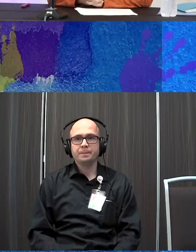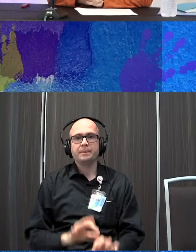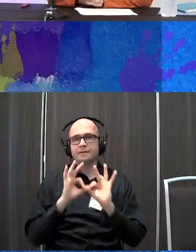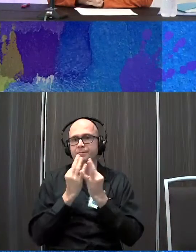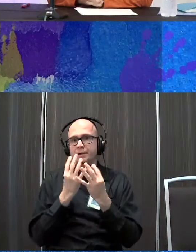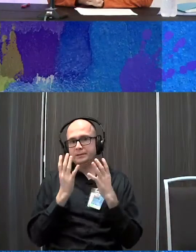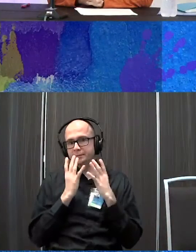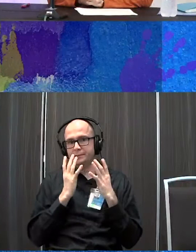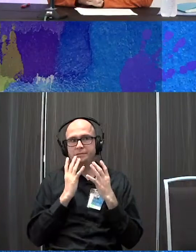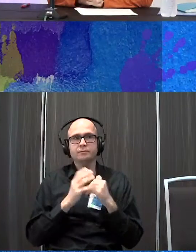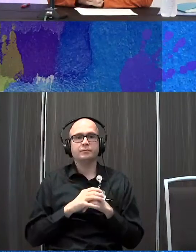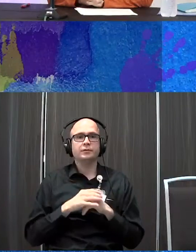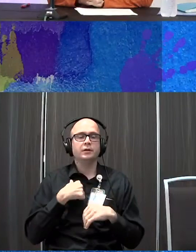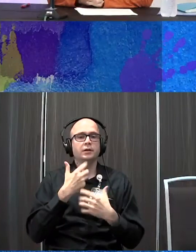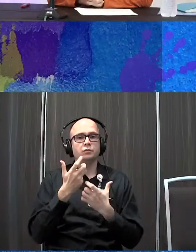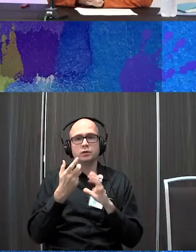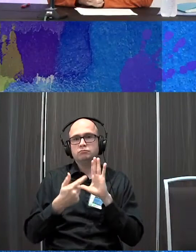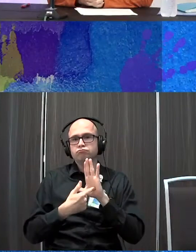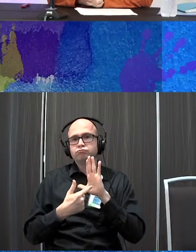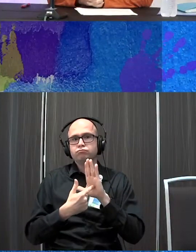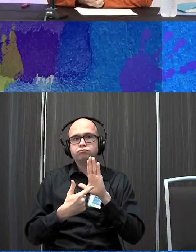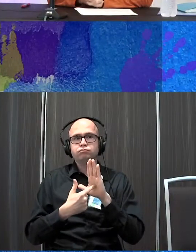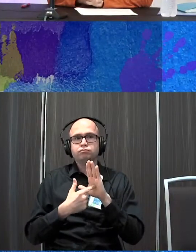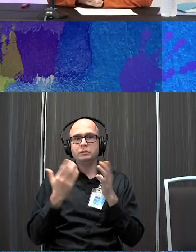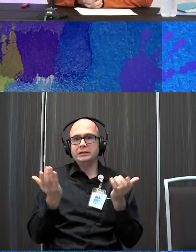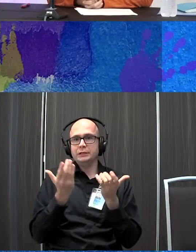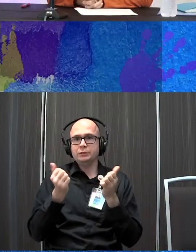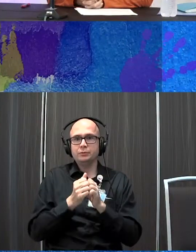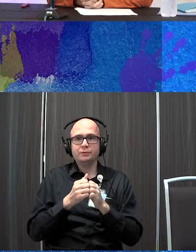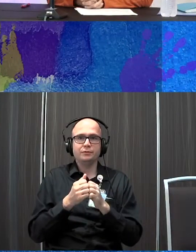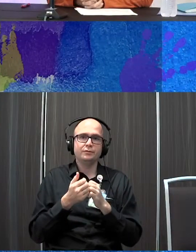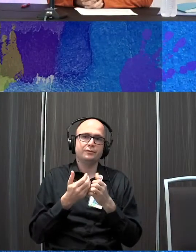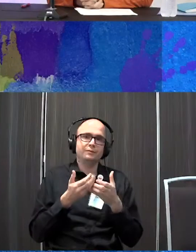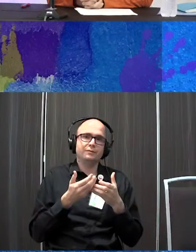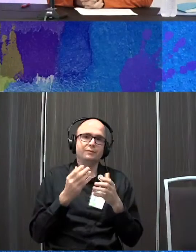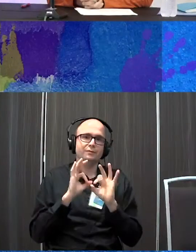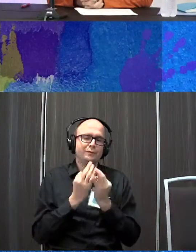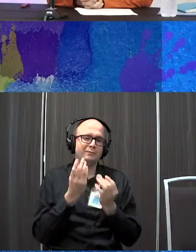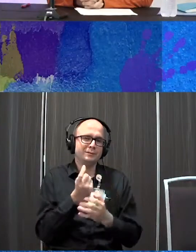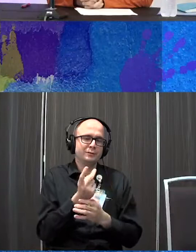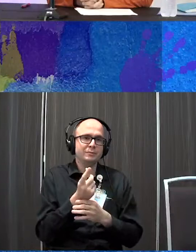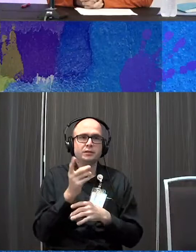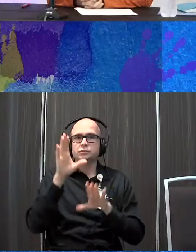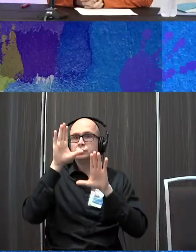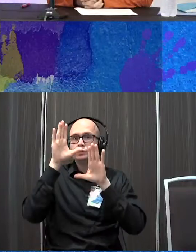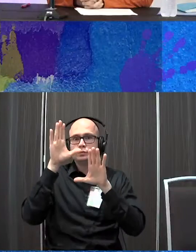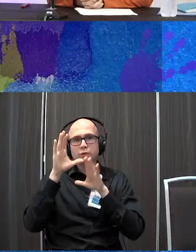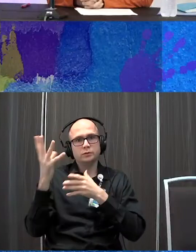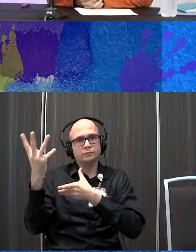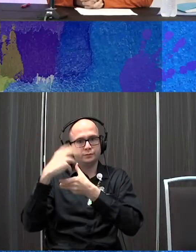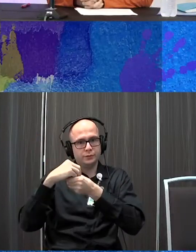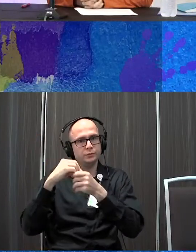family vacation. And I wanted to highlight Snoopy. He is our family dog, but he is also an integral part of helping